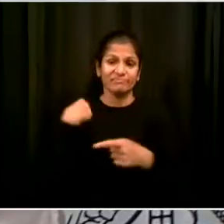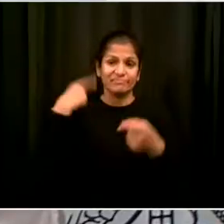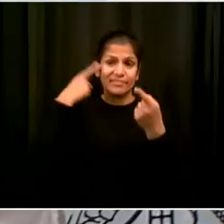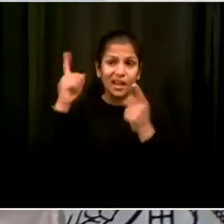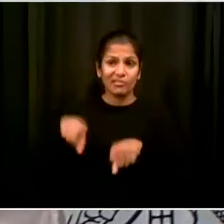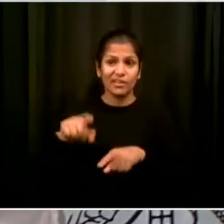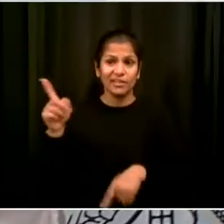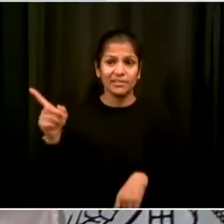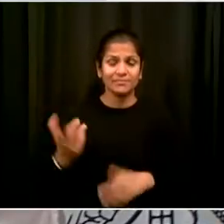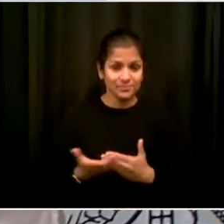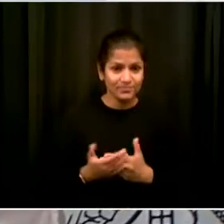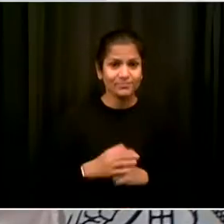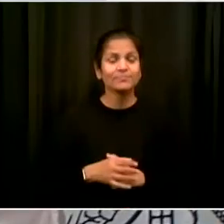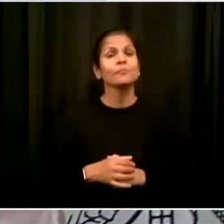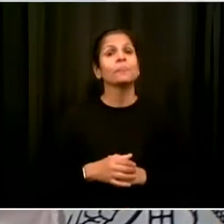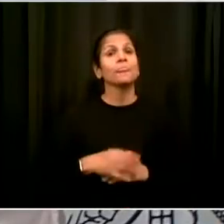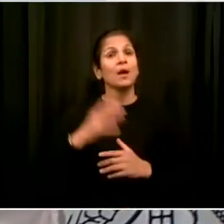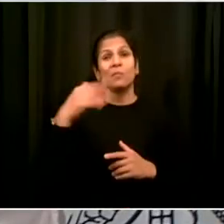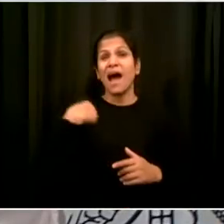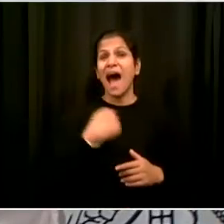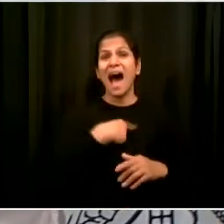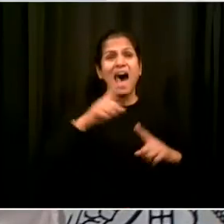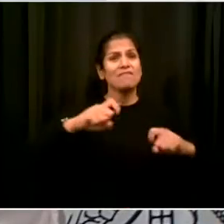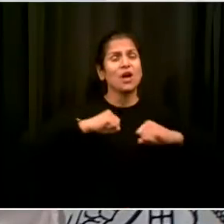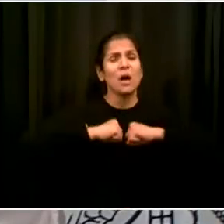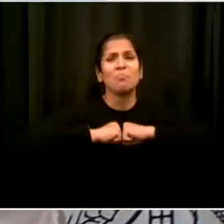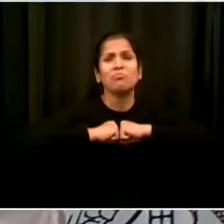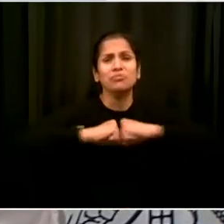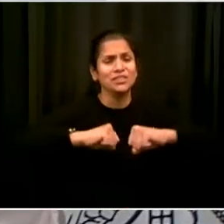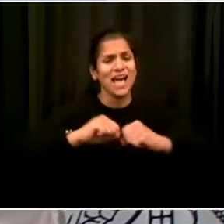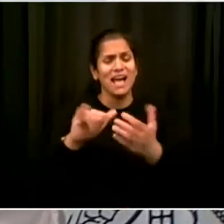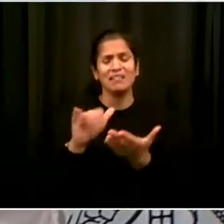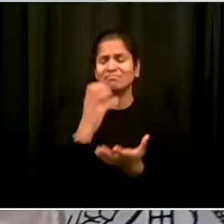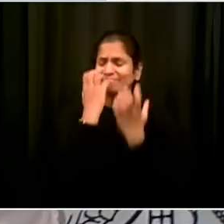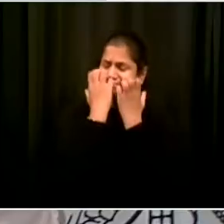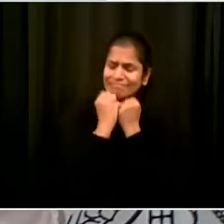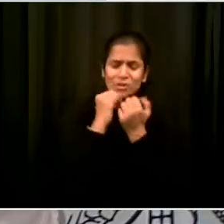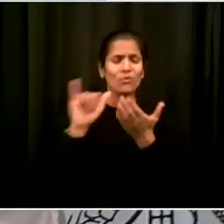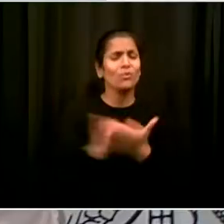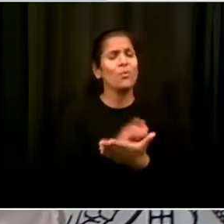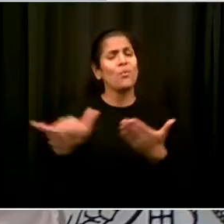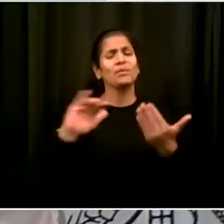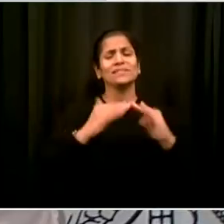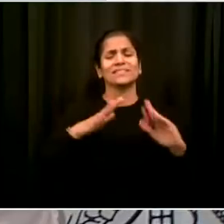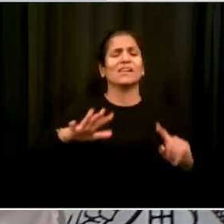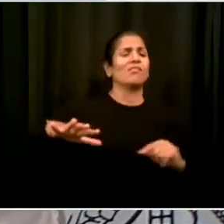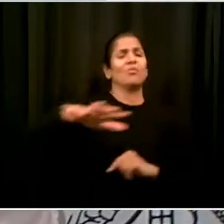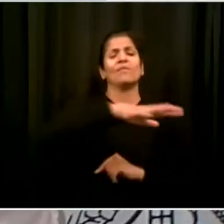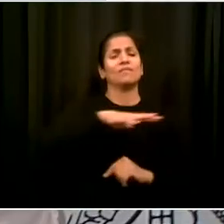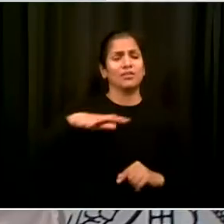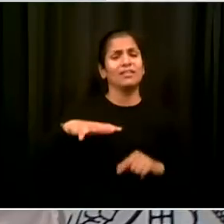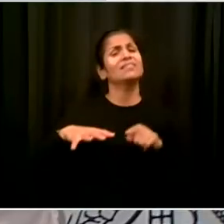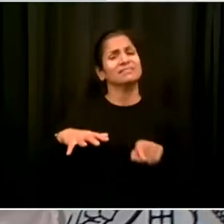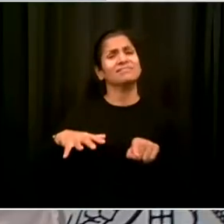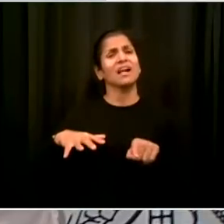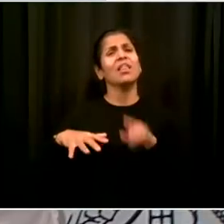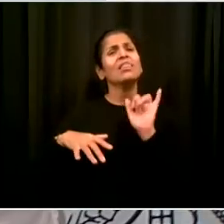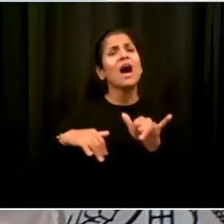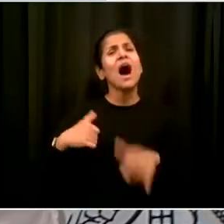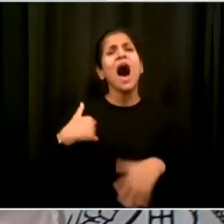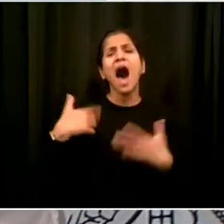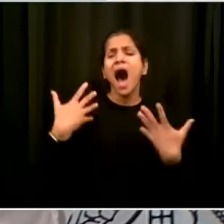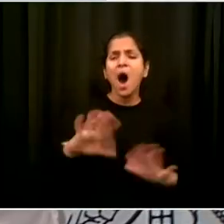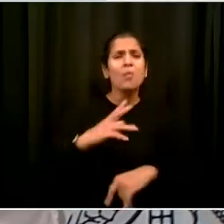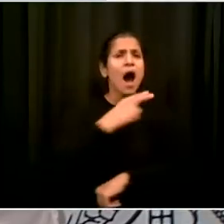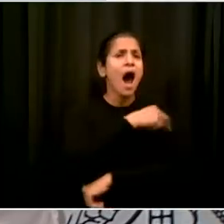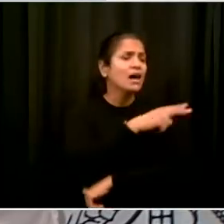grows, the virus just grows and grows, that more and more people get infected. Our hospitals start to get stressed and then get to the point